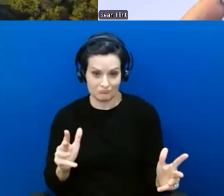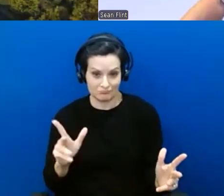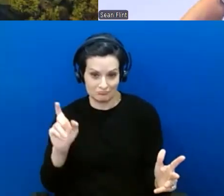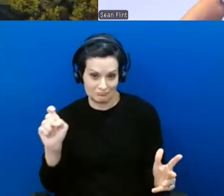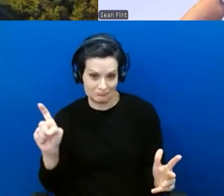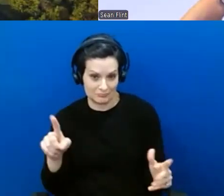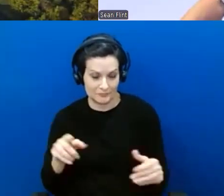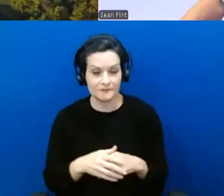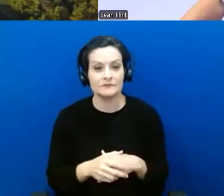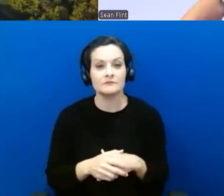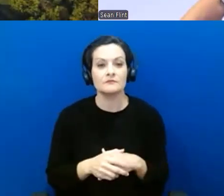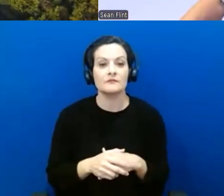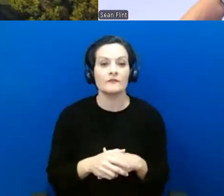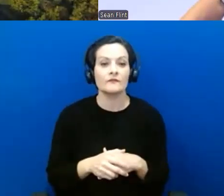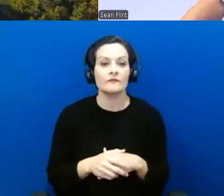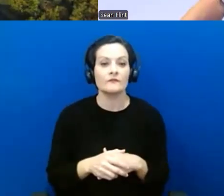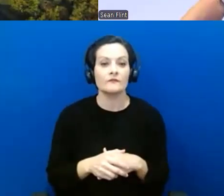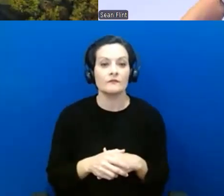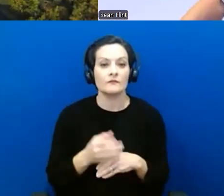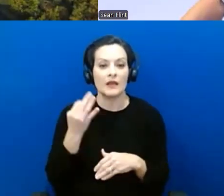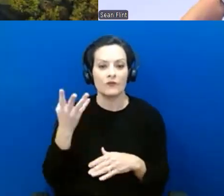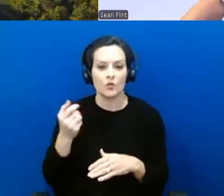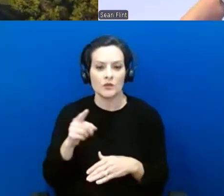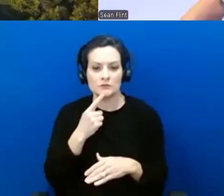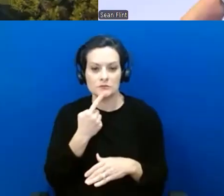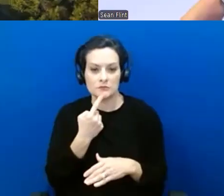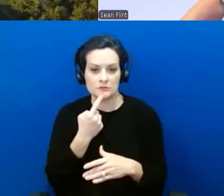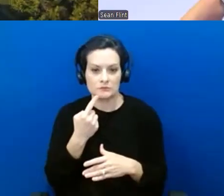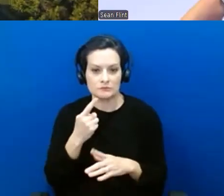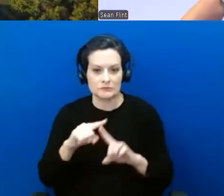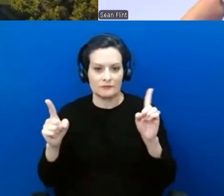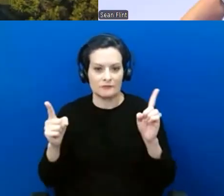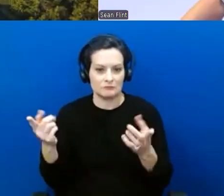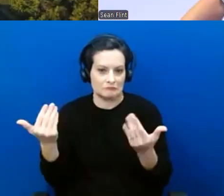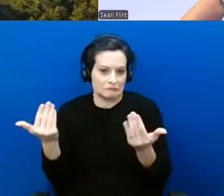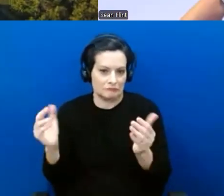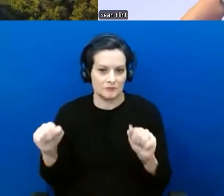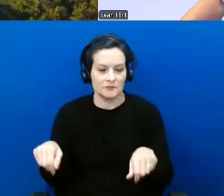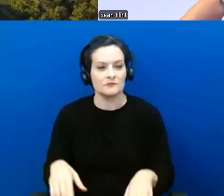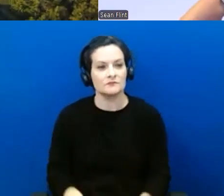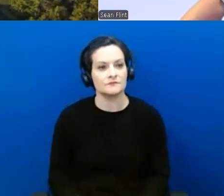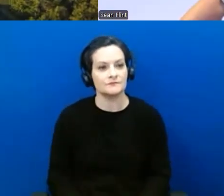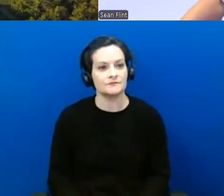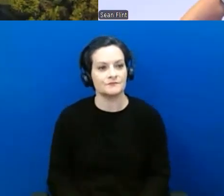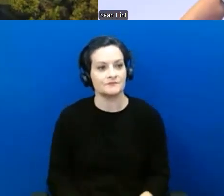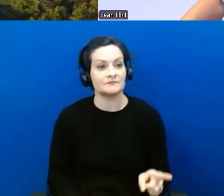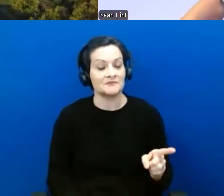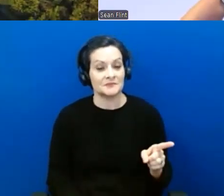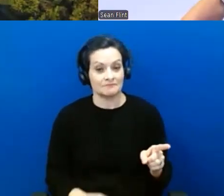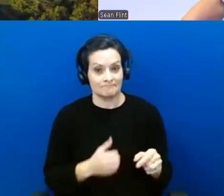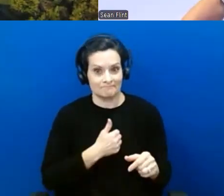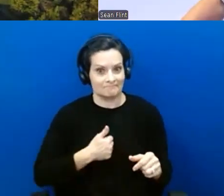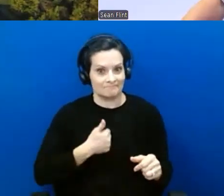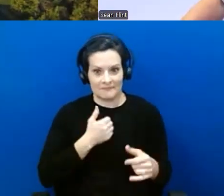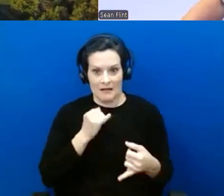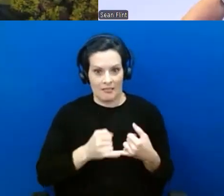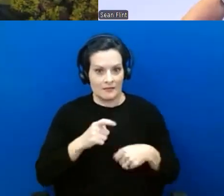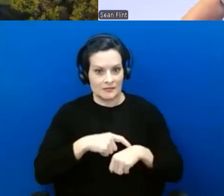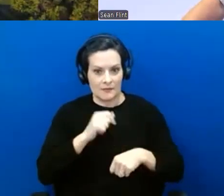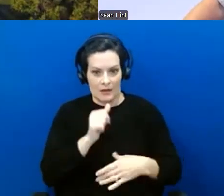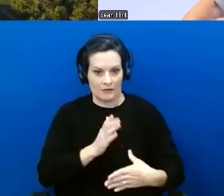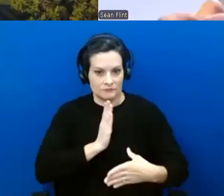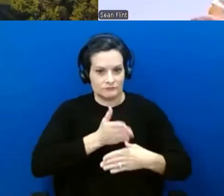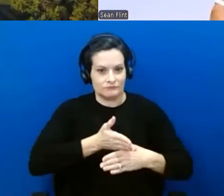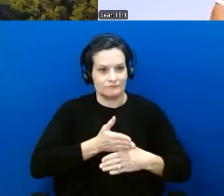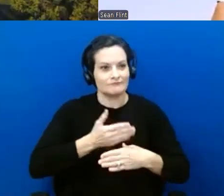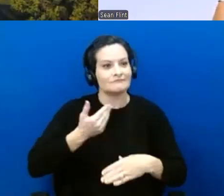again, if you had another direction, that's fine too. Sure, yeah, and I apologize, Jeff, for not introducing myself at the beginning of the last one. I'll just say that my name's